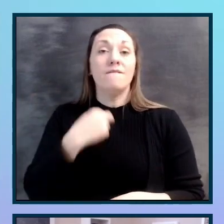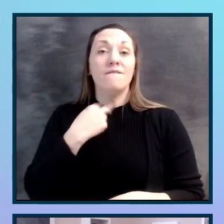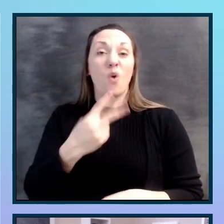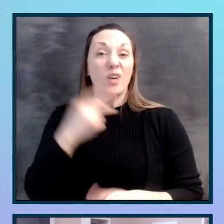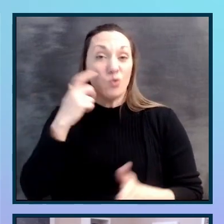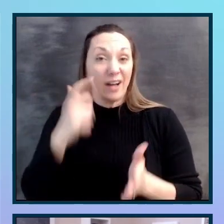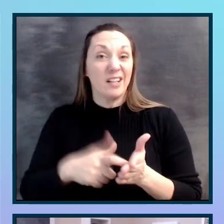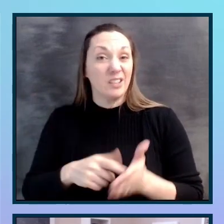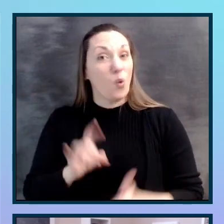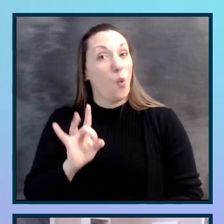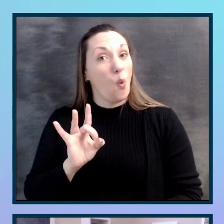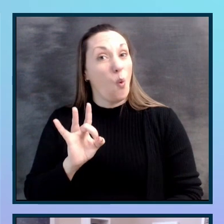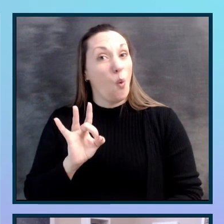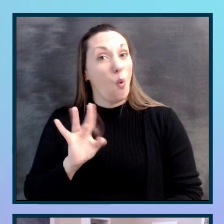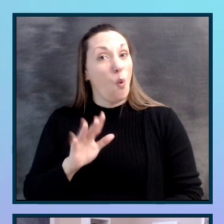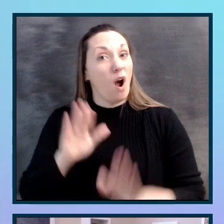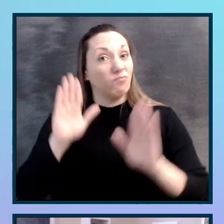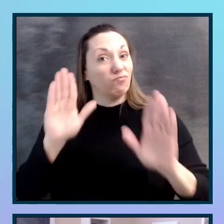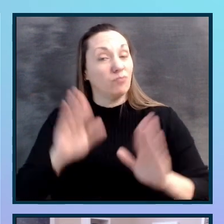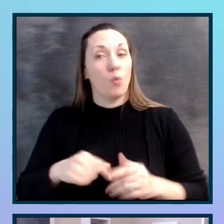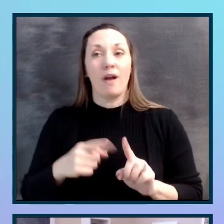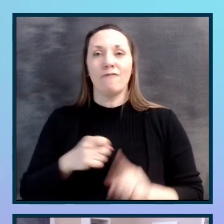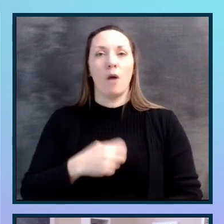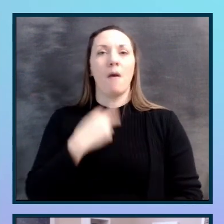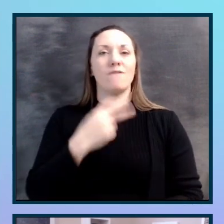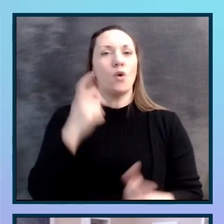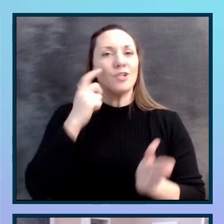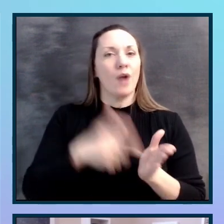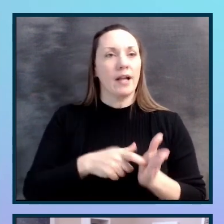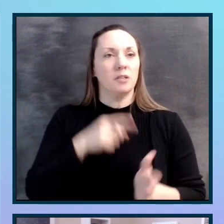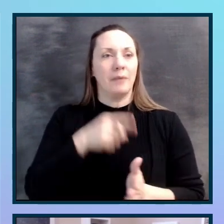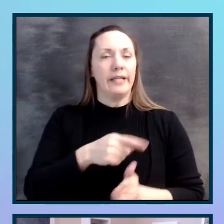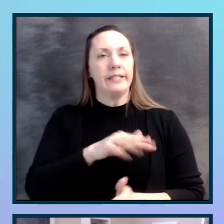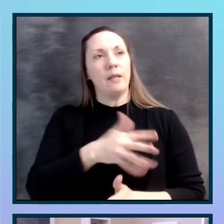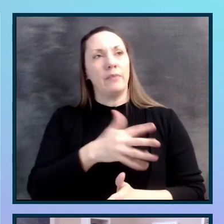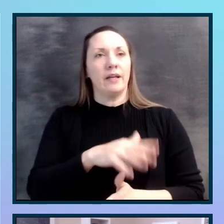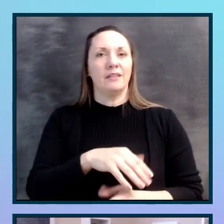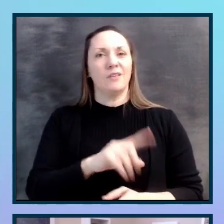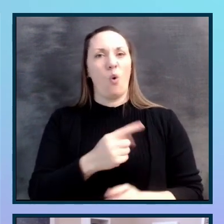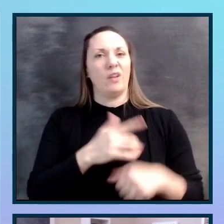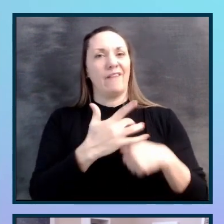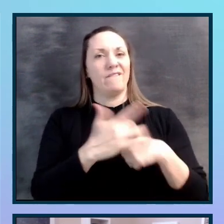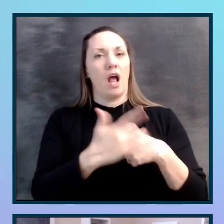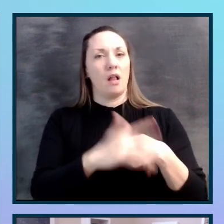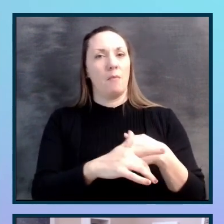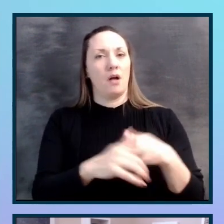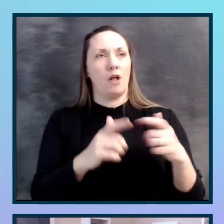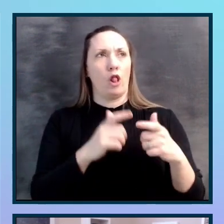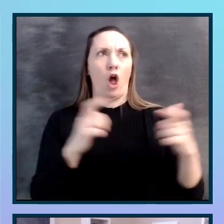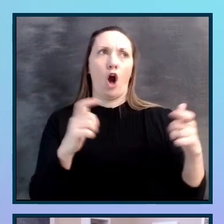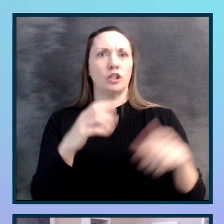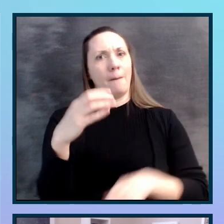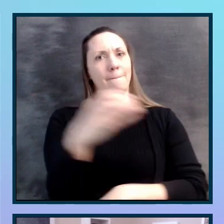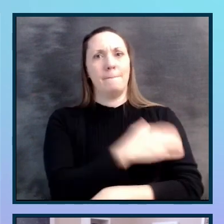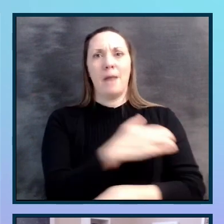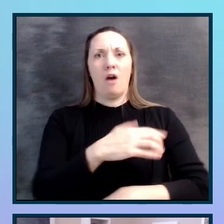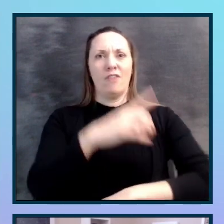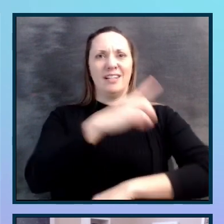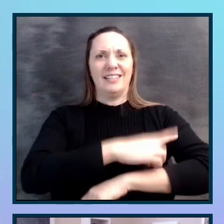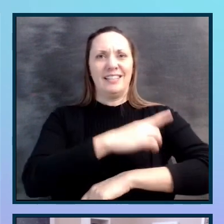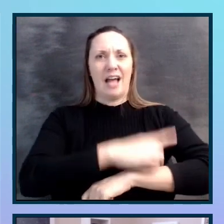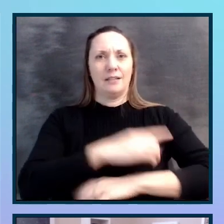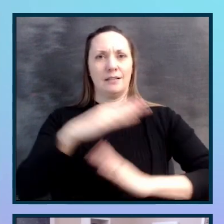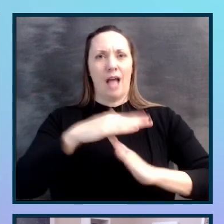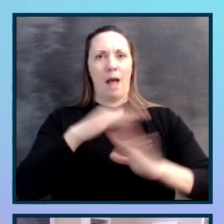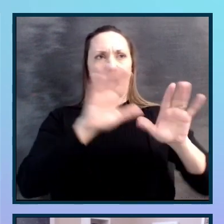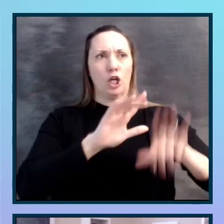changer. We have gone from voice recognition being something that is only available on a large, powerful desktop, something